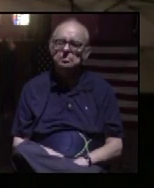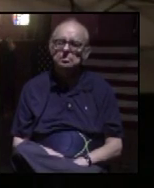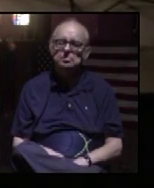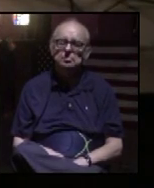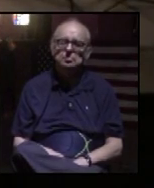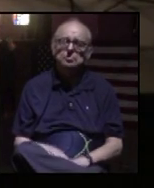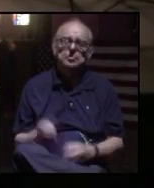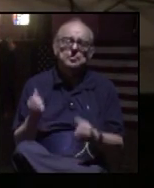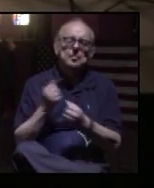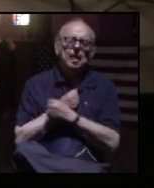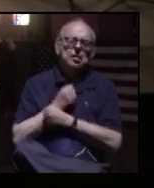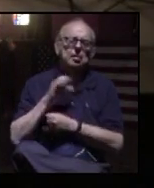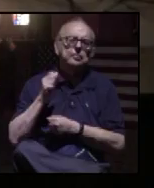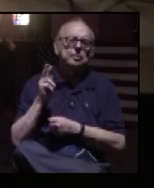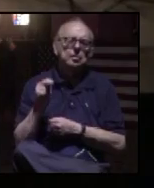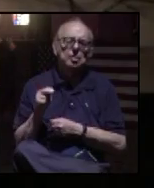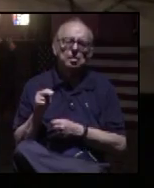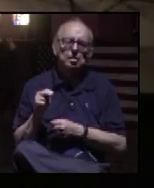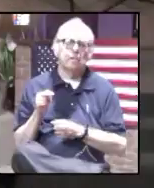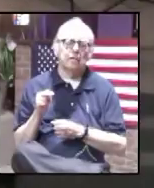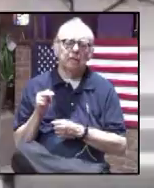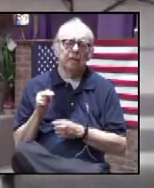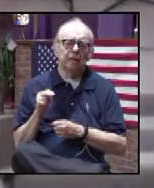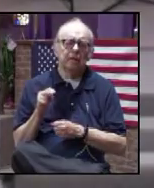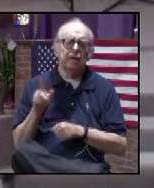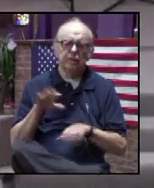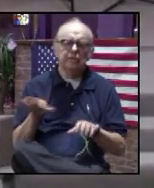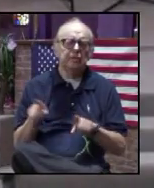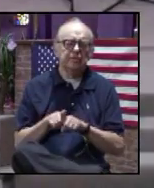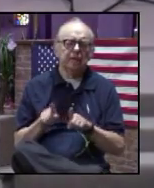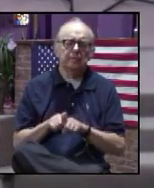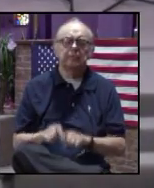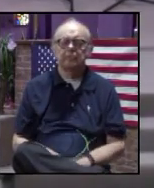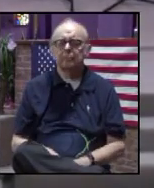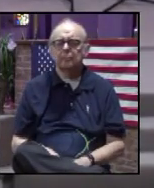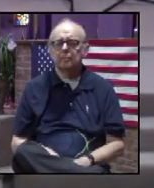I love John, and I know you do too.